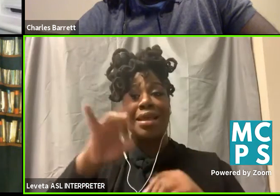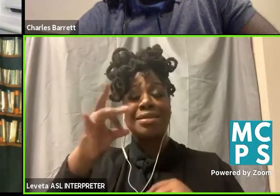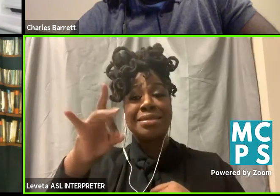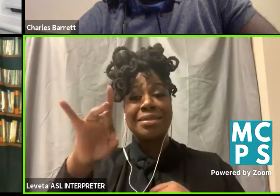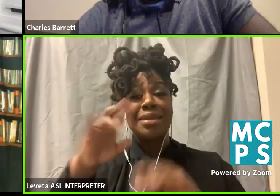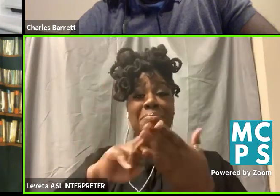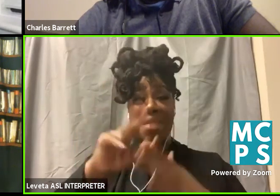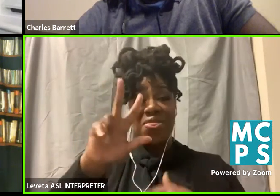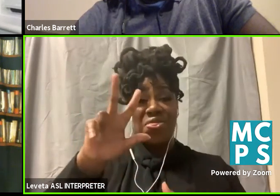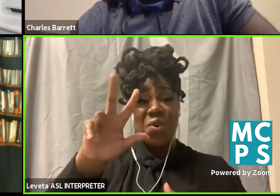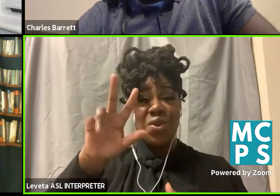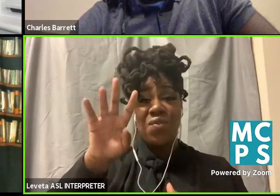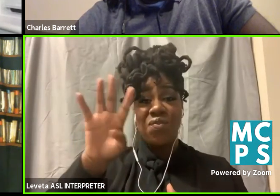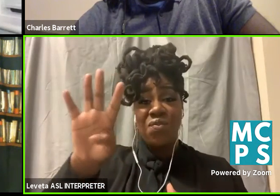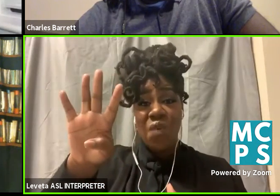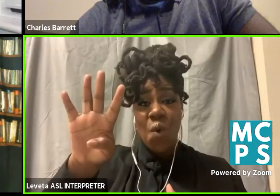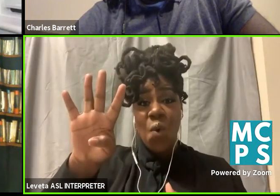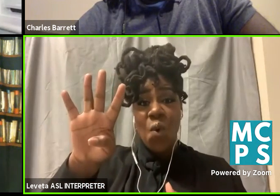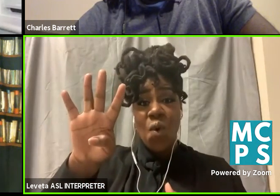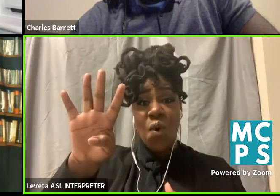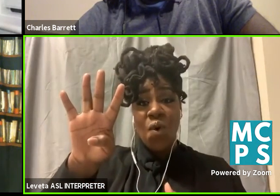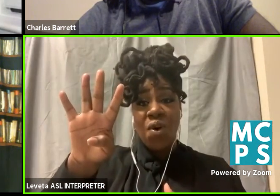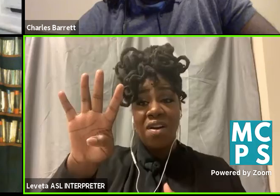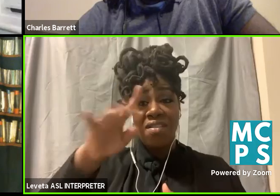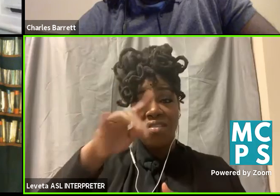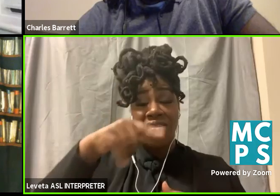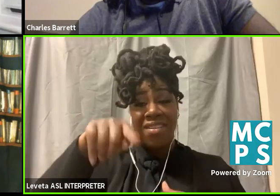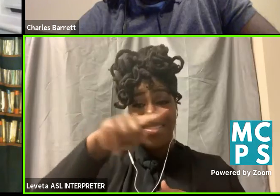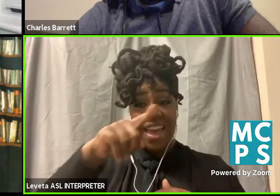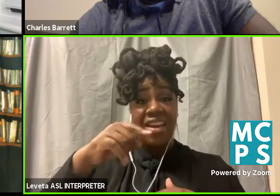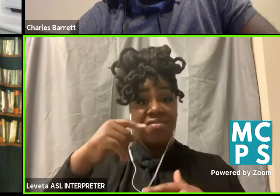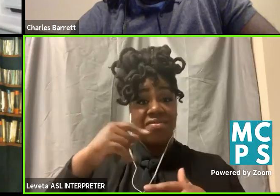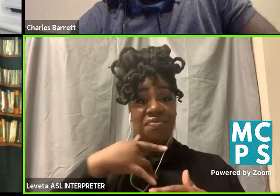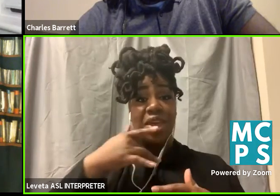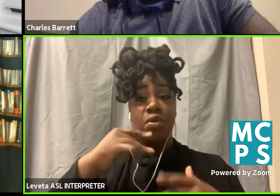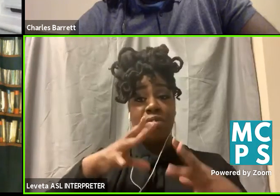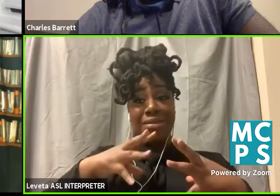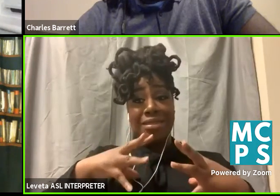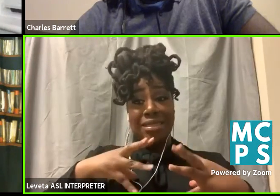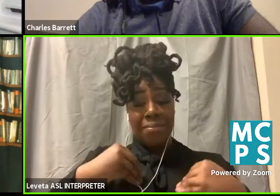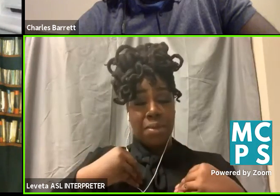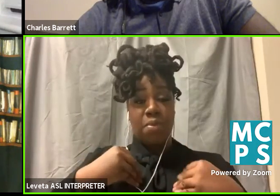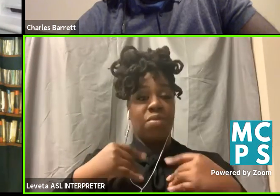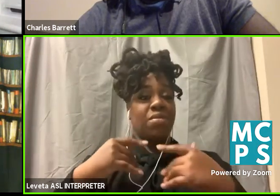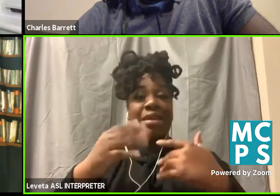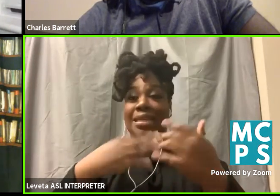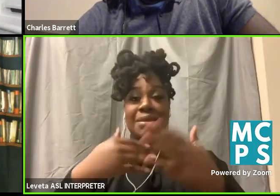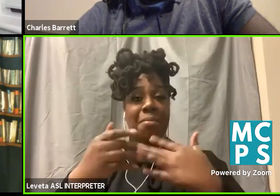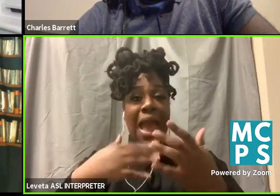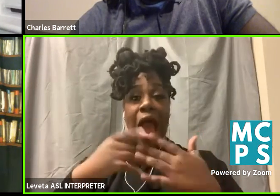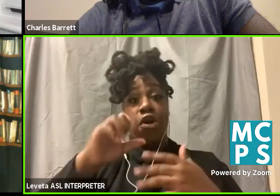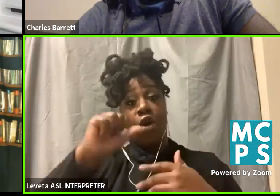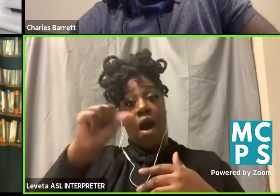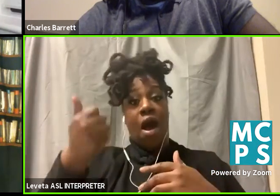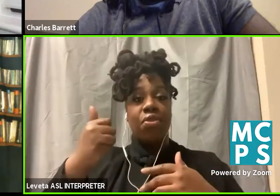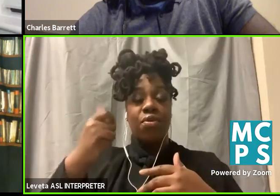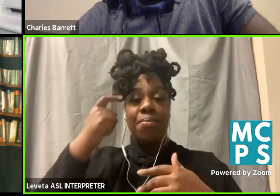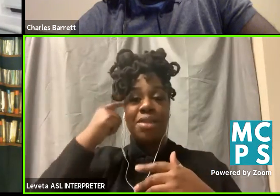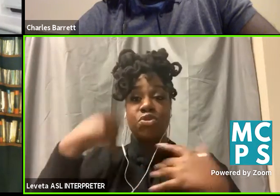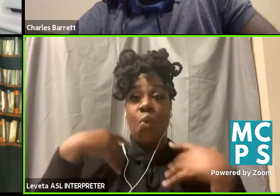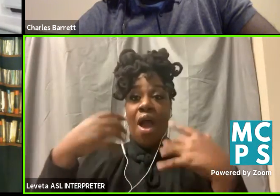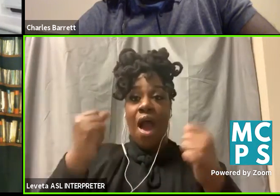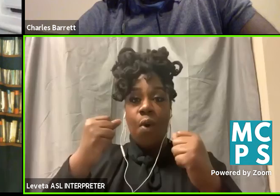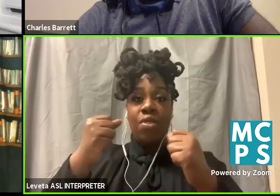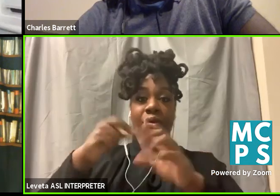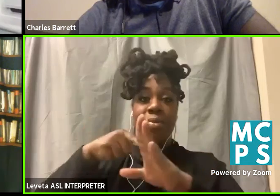country that deem it acceptable, contrary to every advice given by every reputable mental health and medical